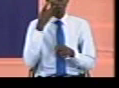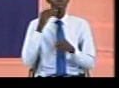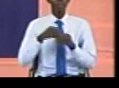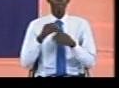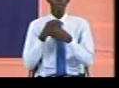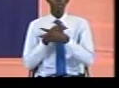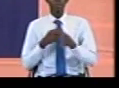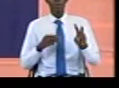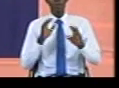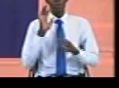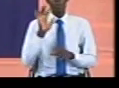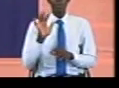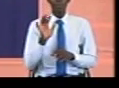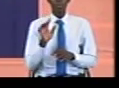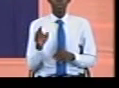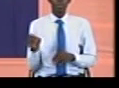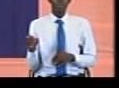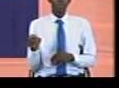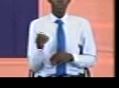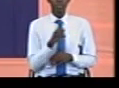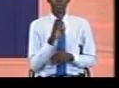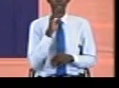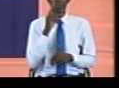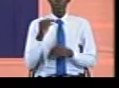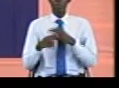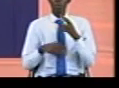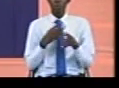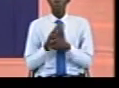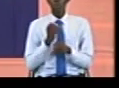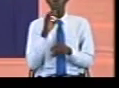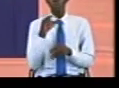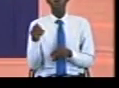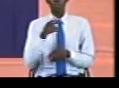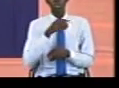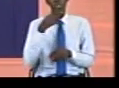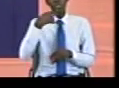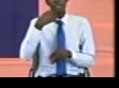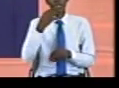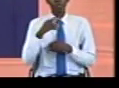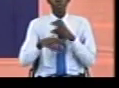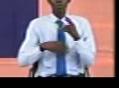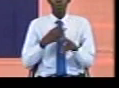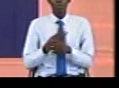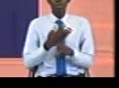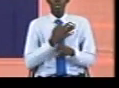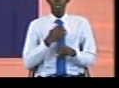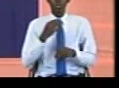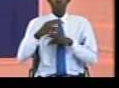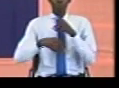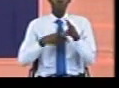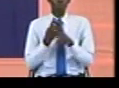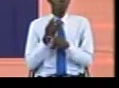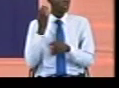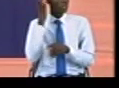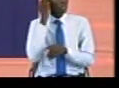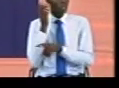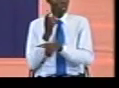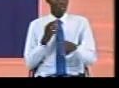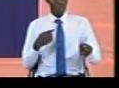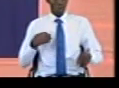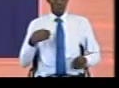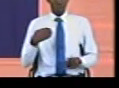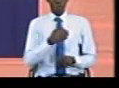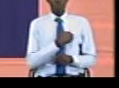the world, therefore speak they of the world, and the world heareth them. We are of